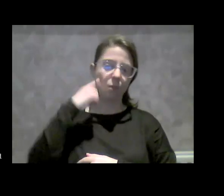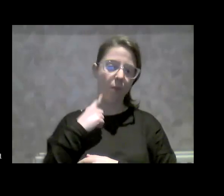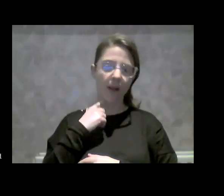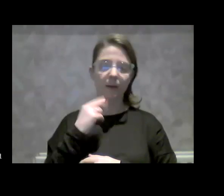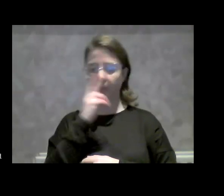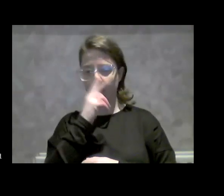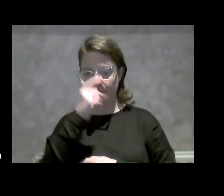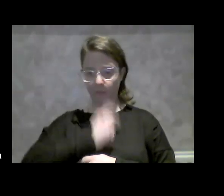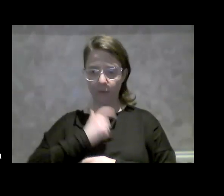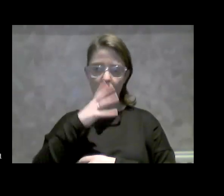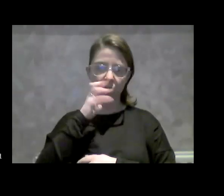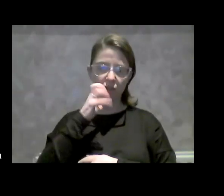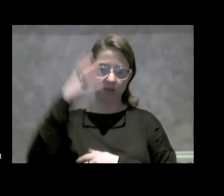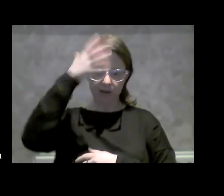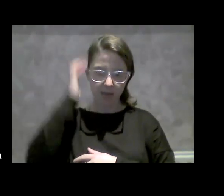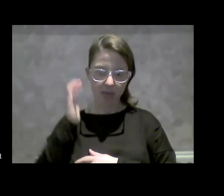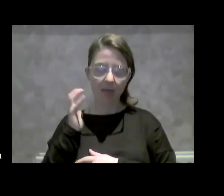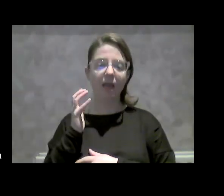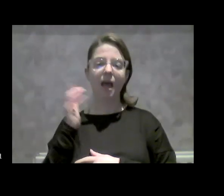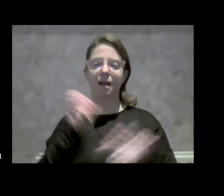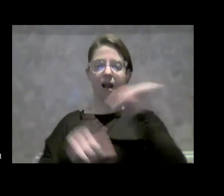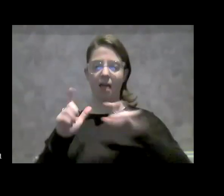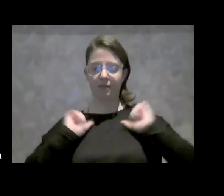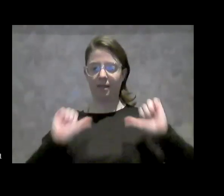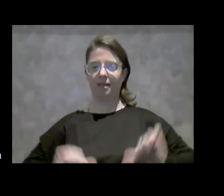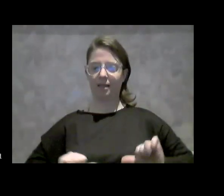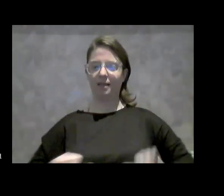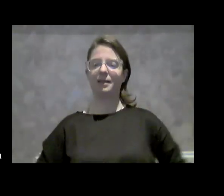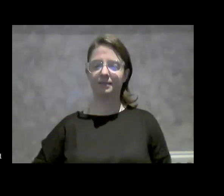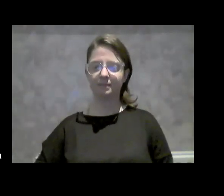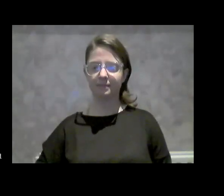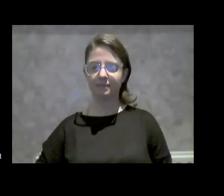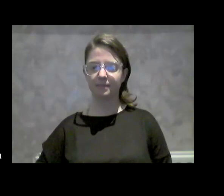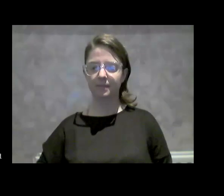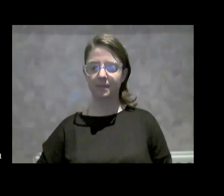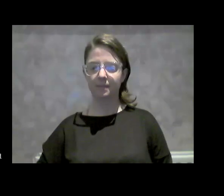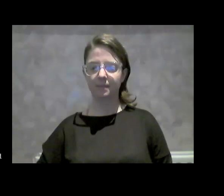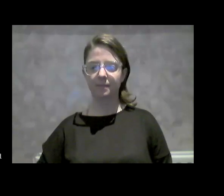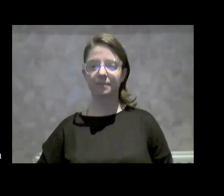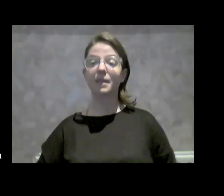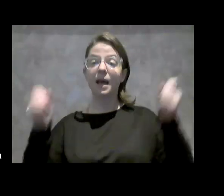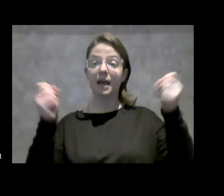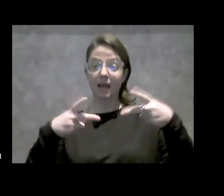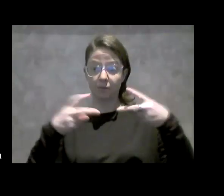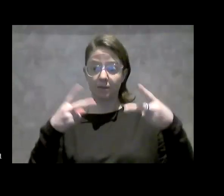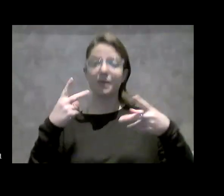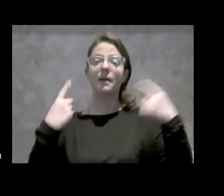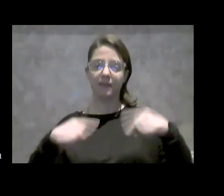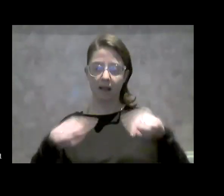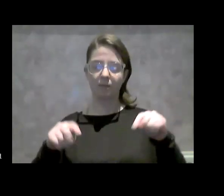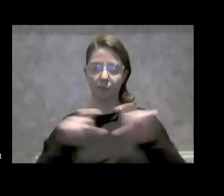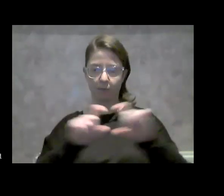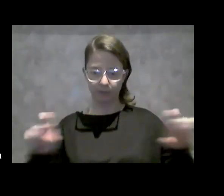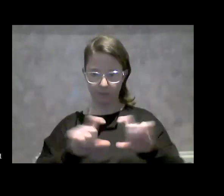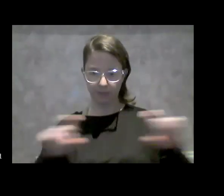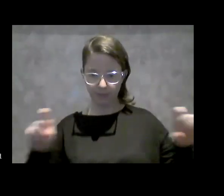with ginger hair and a colourful jumper on. Live captions are available on this Zoom, and